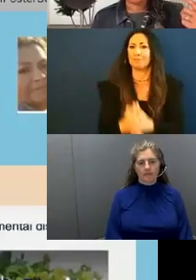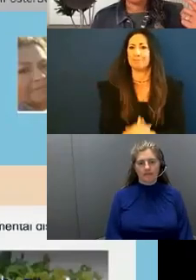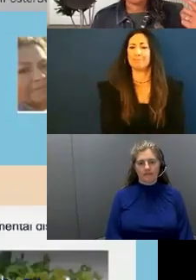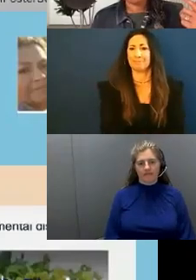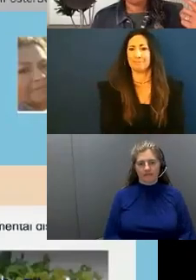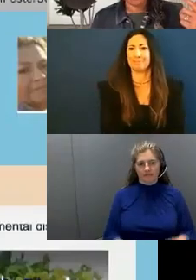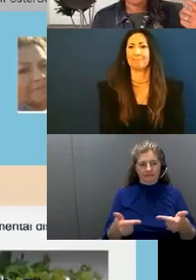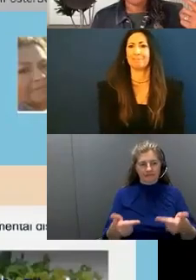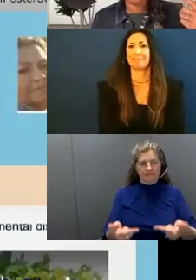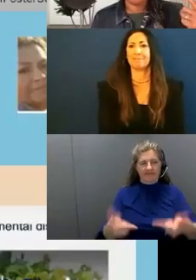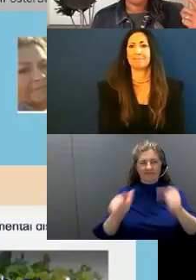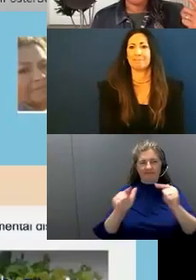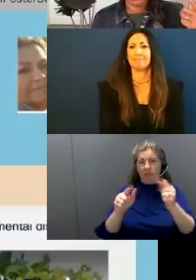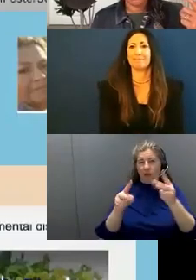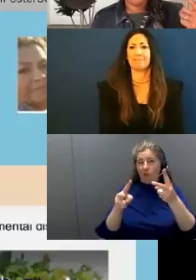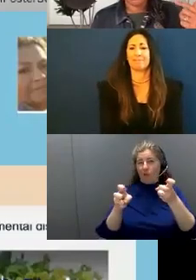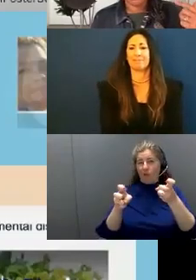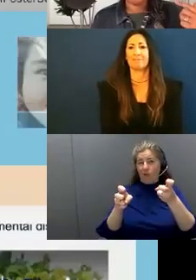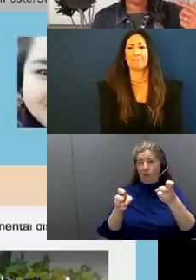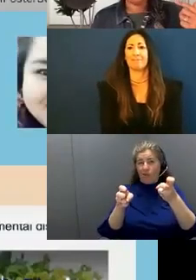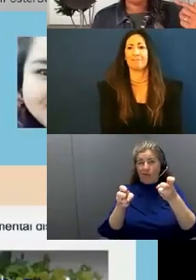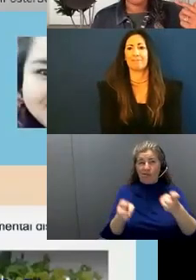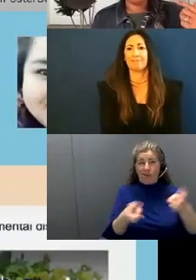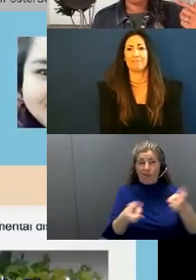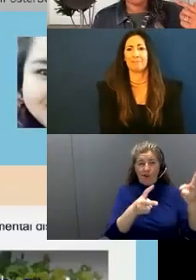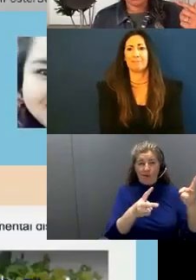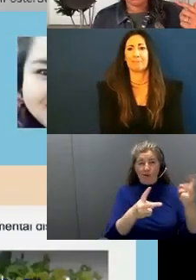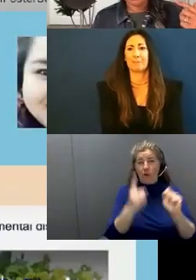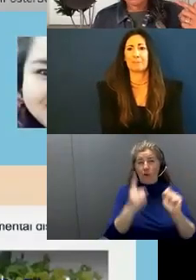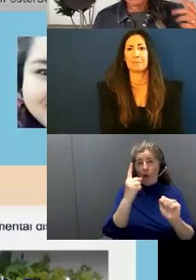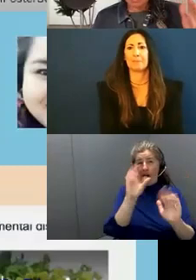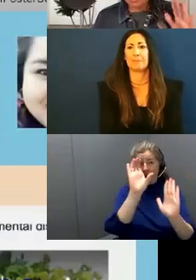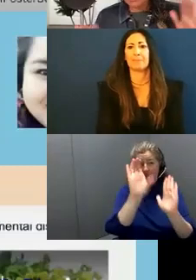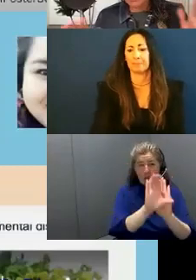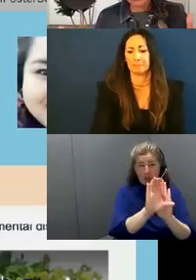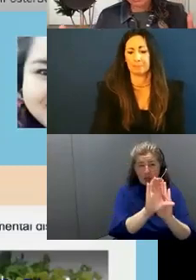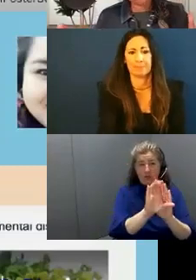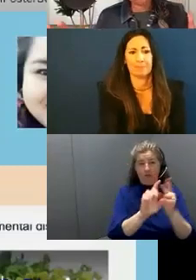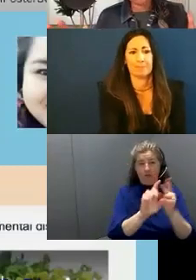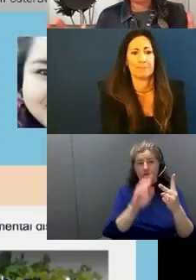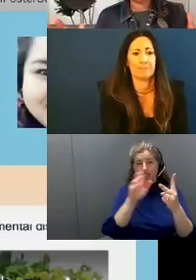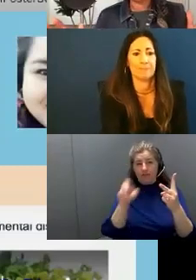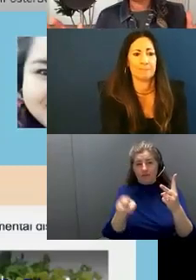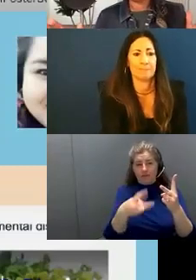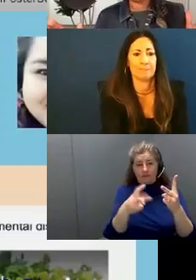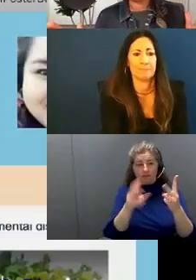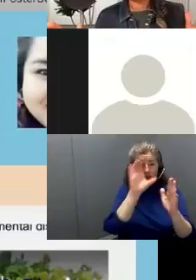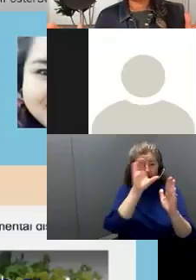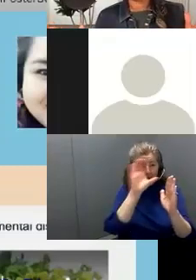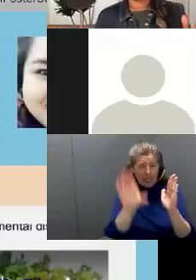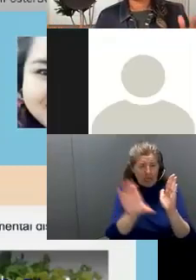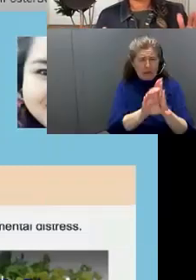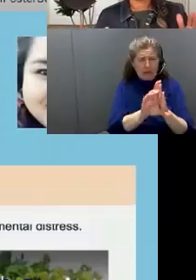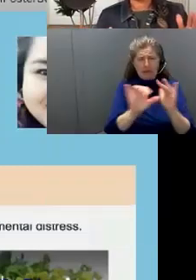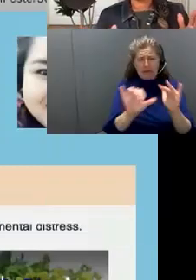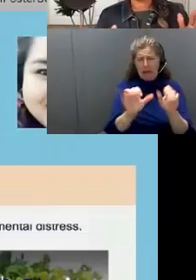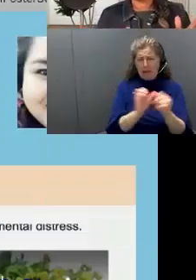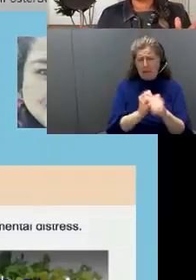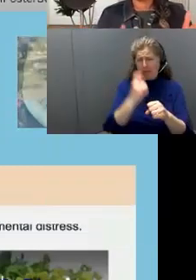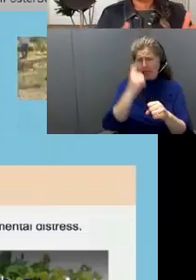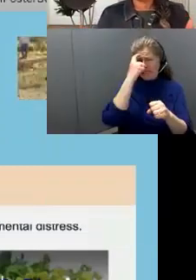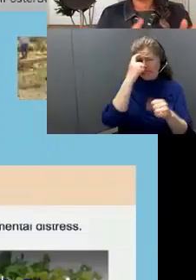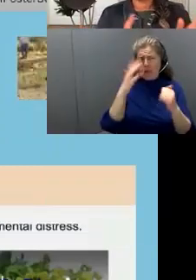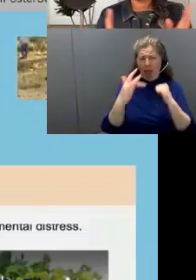you load them one image at a time in order to make it rotate. Does that make sense? I don't want to go into a long tech talk. I just want you to